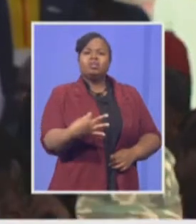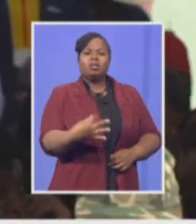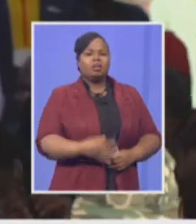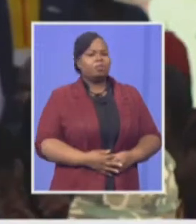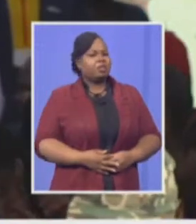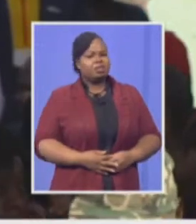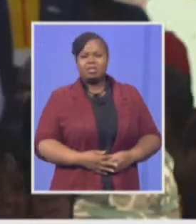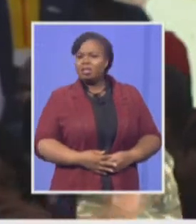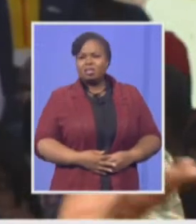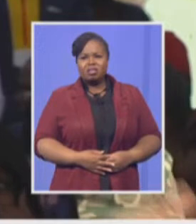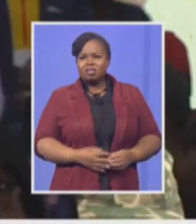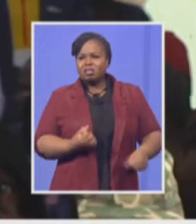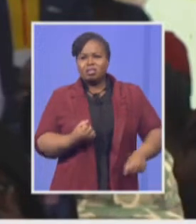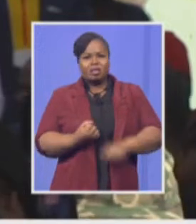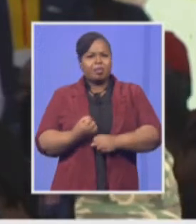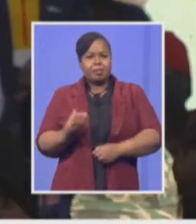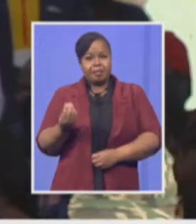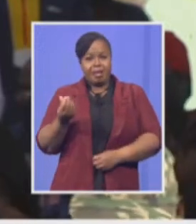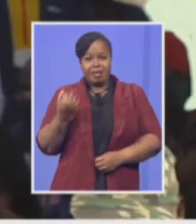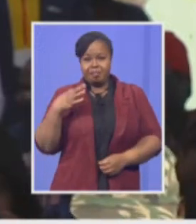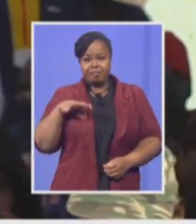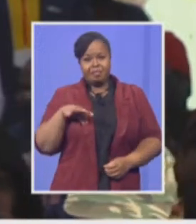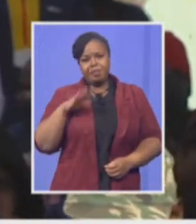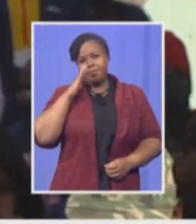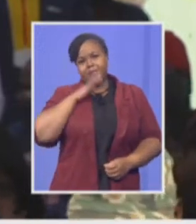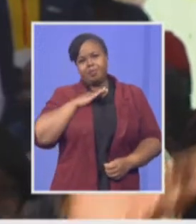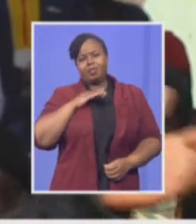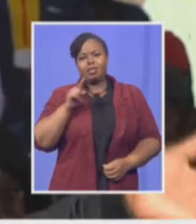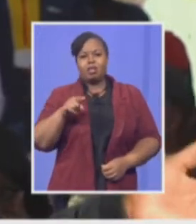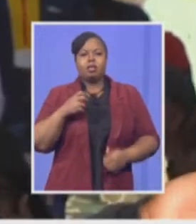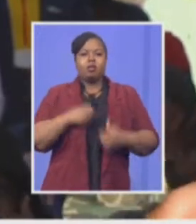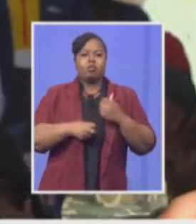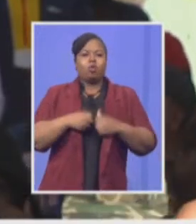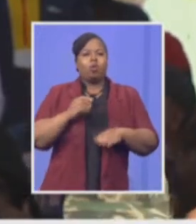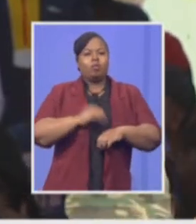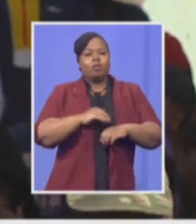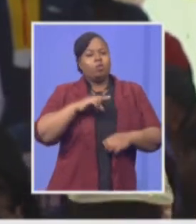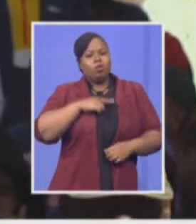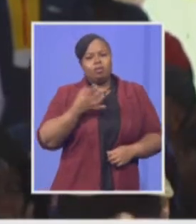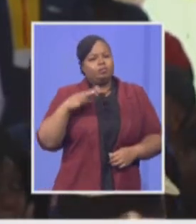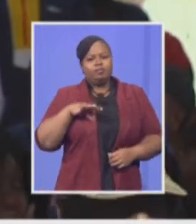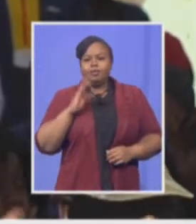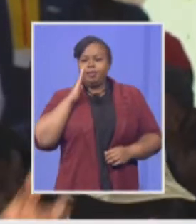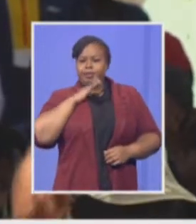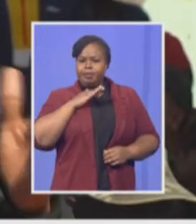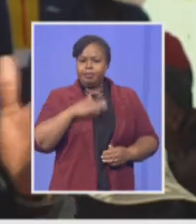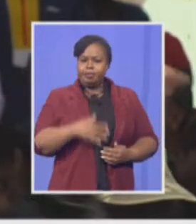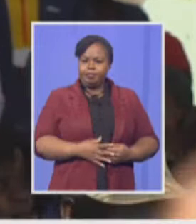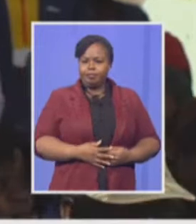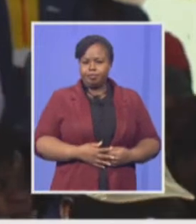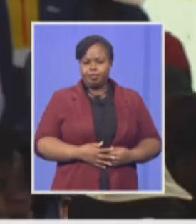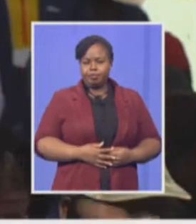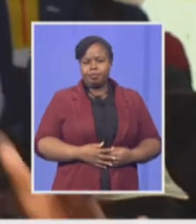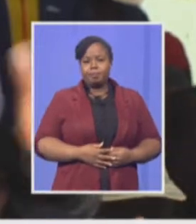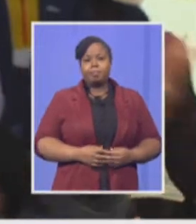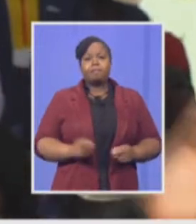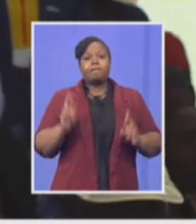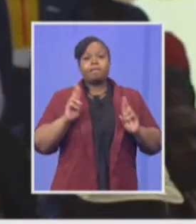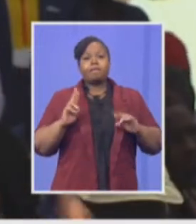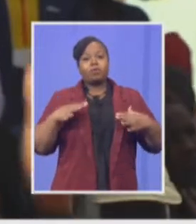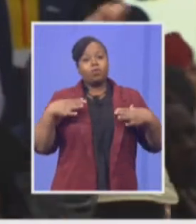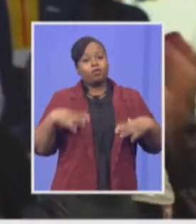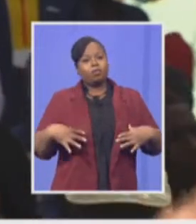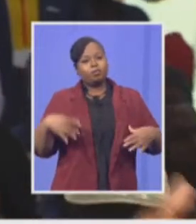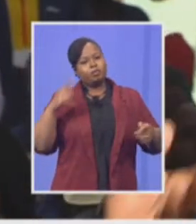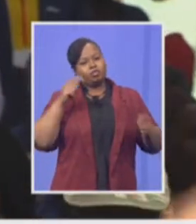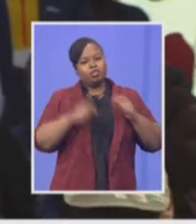5 endlini yinkinga esinayo ukuthi abaholi nabo labafuthu labo the uniform yabo must be